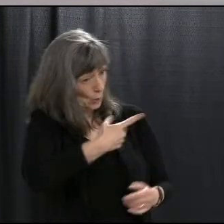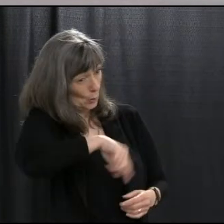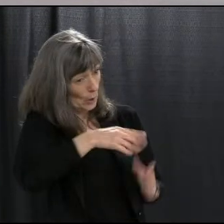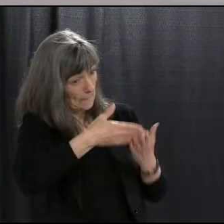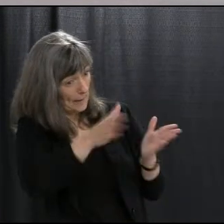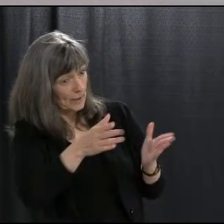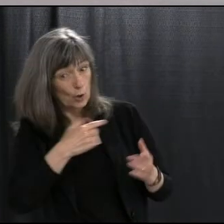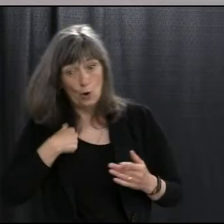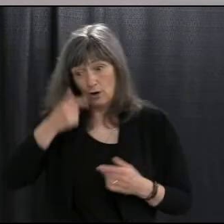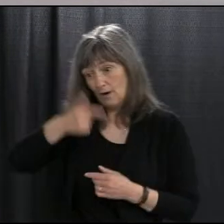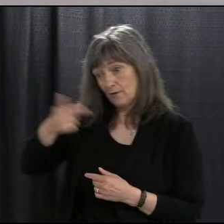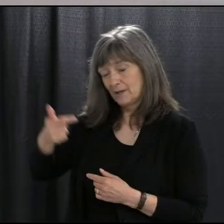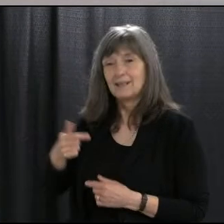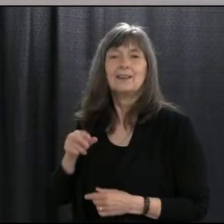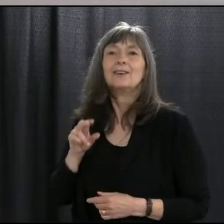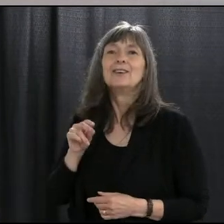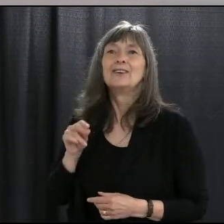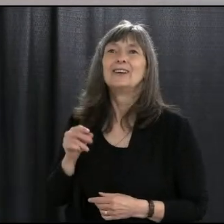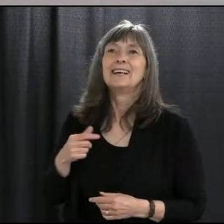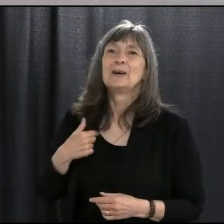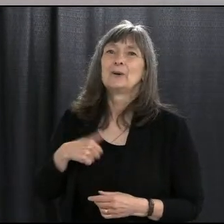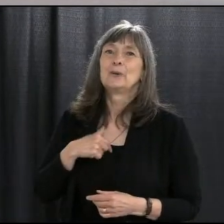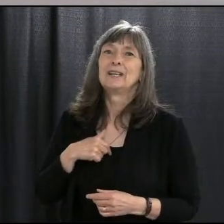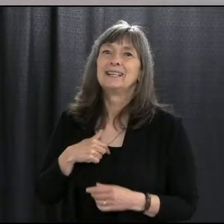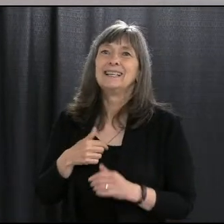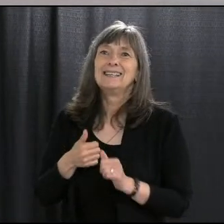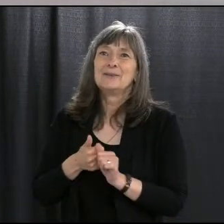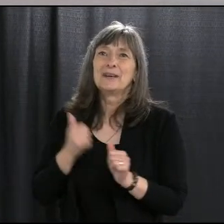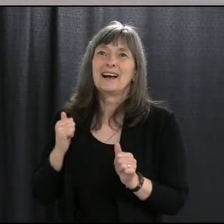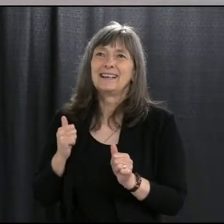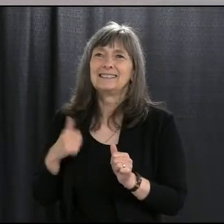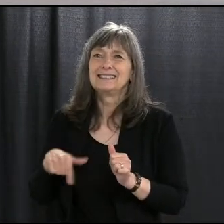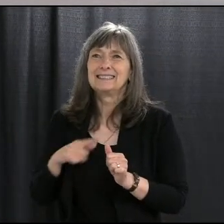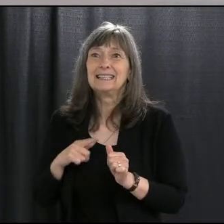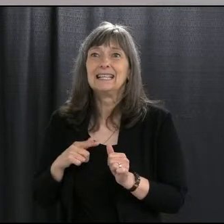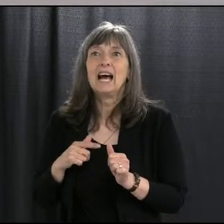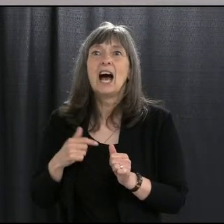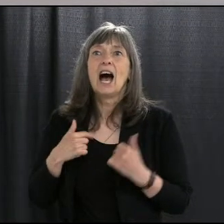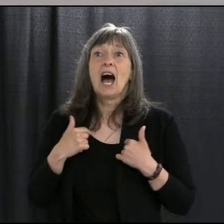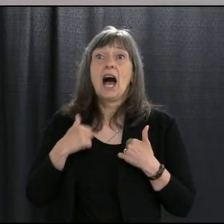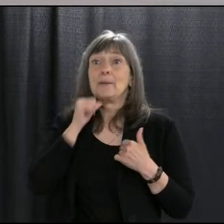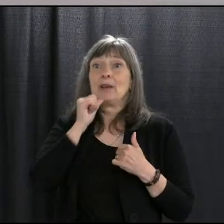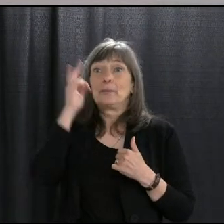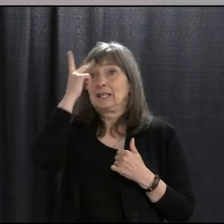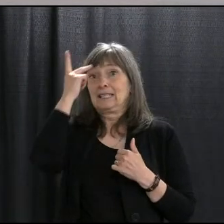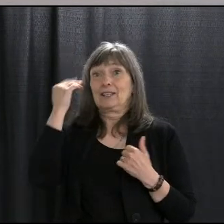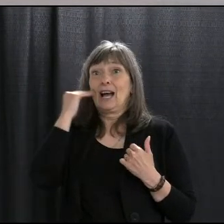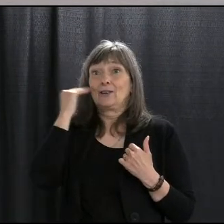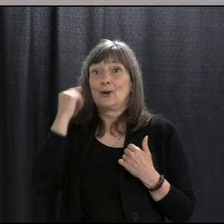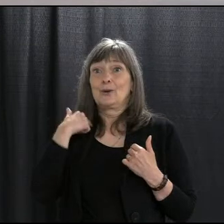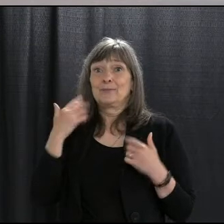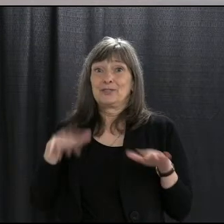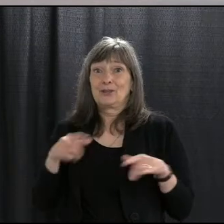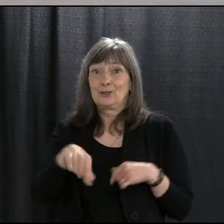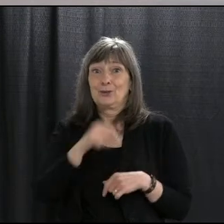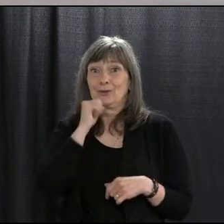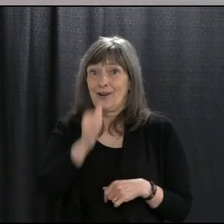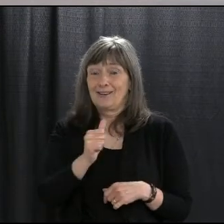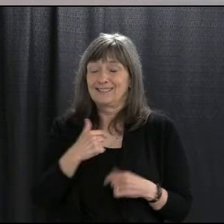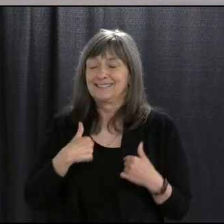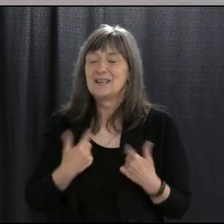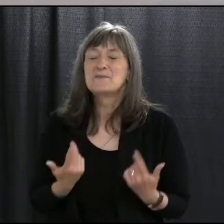on which is the most surprising thing of all time. But I'm speaking really about concerning